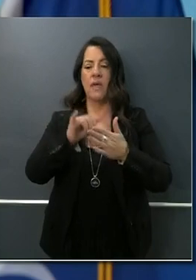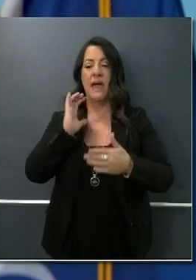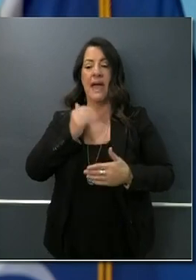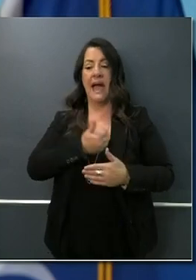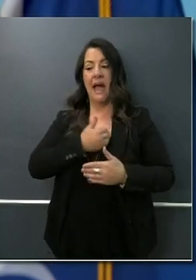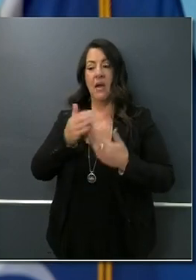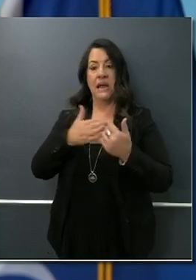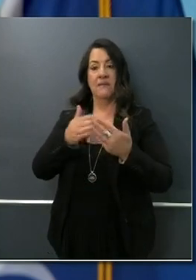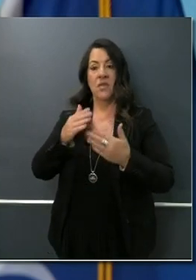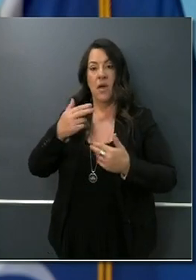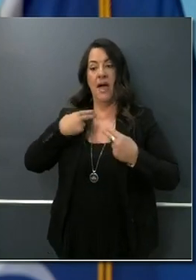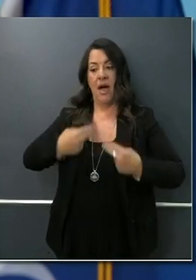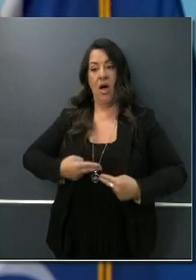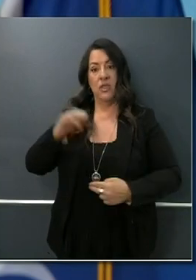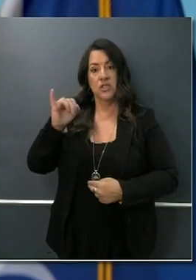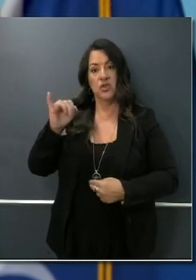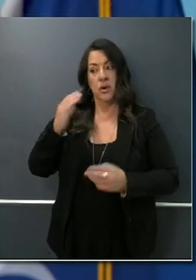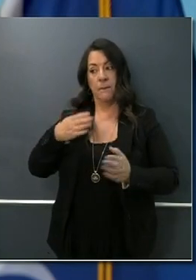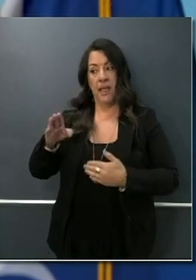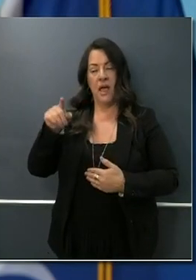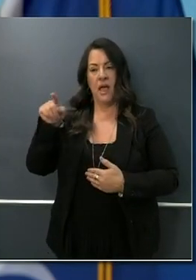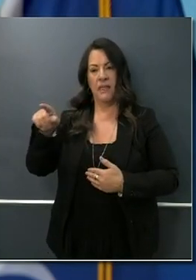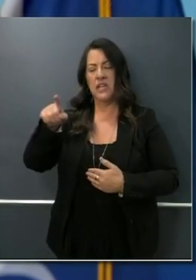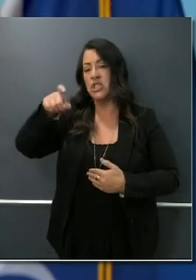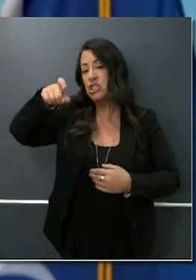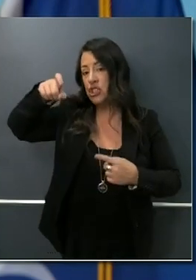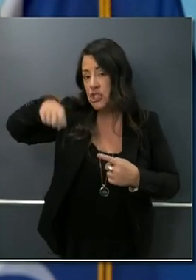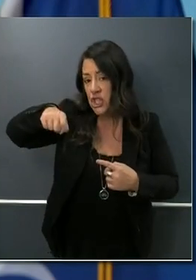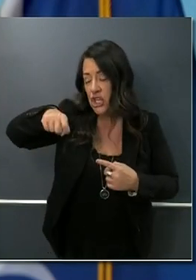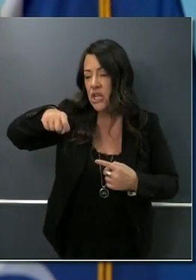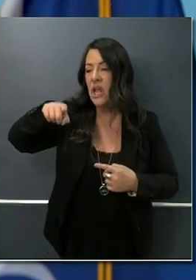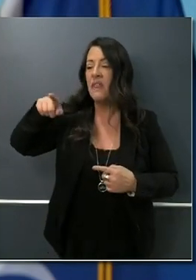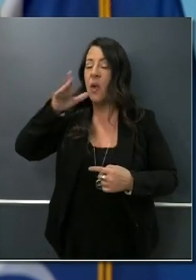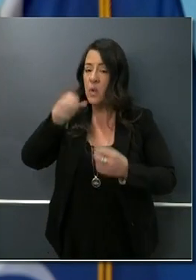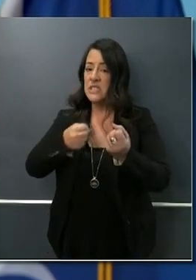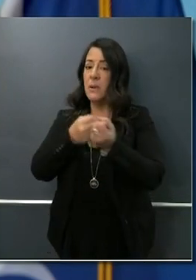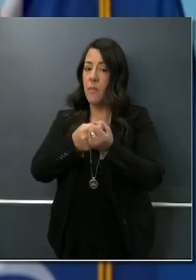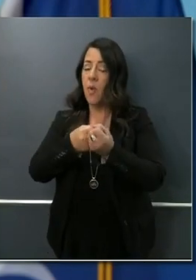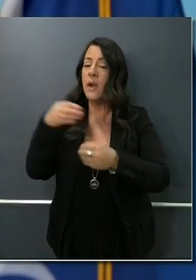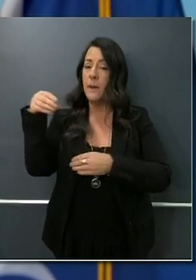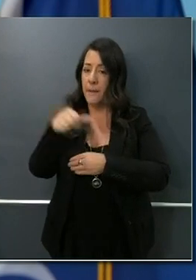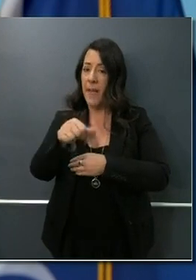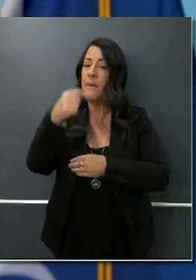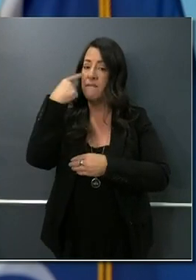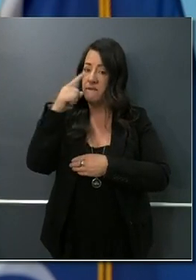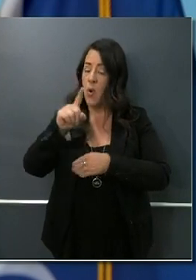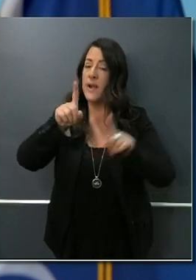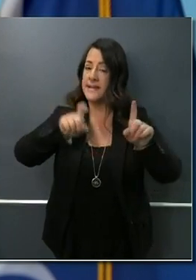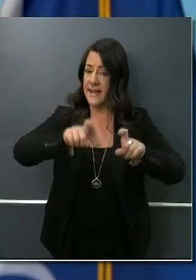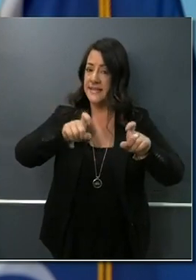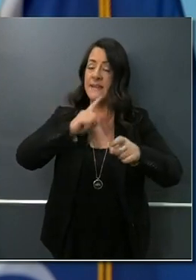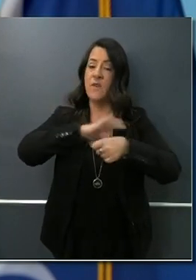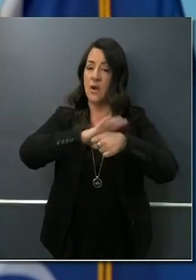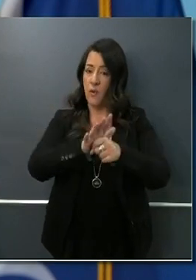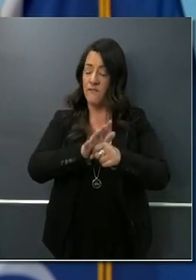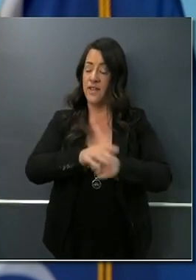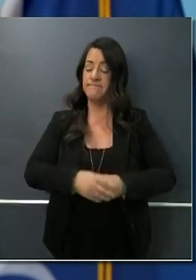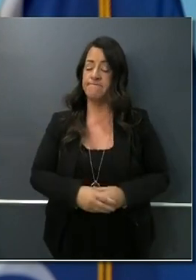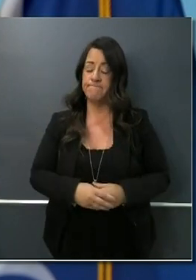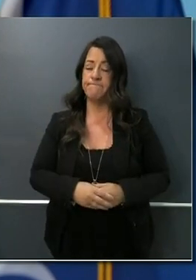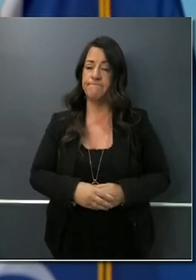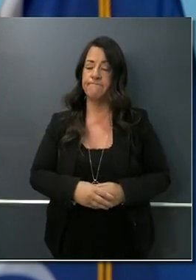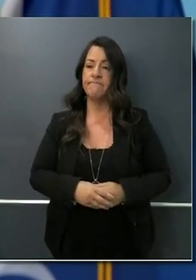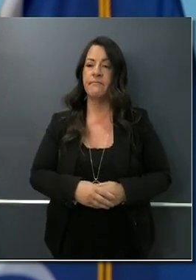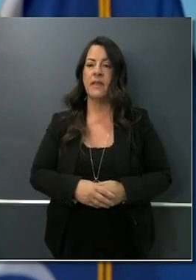plans should and will support the payment for COVID-19 testing, regardless of where